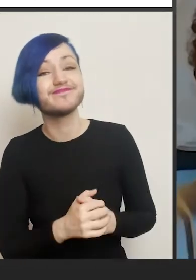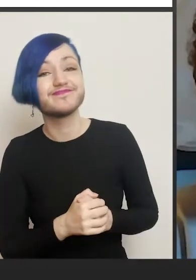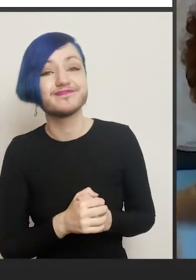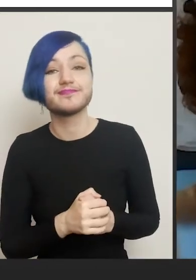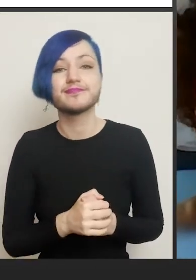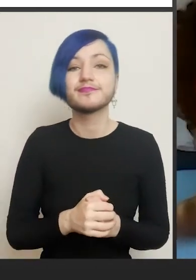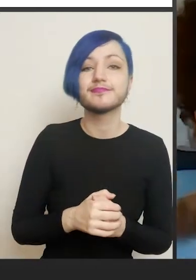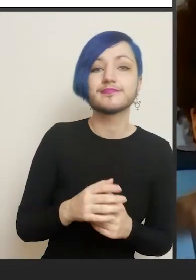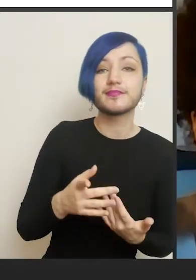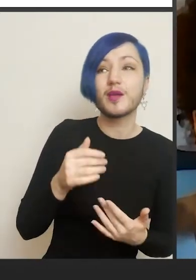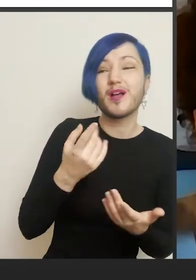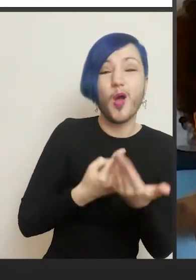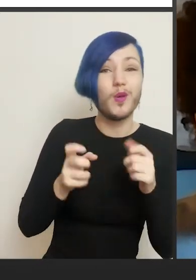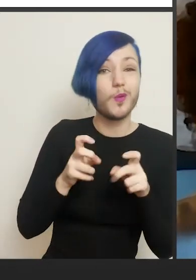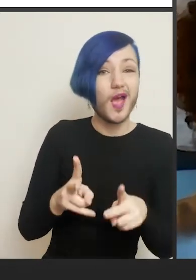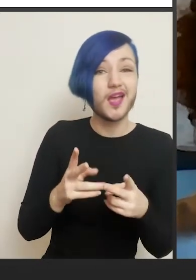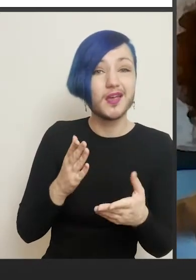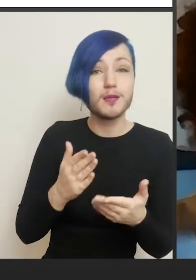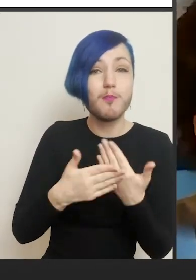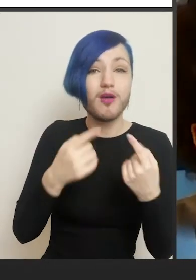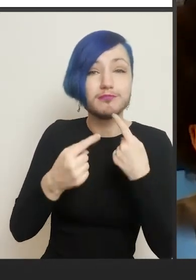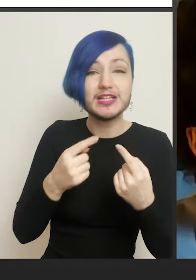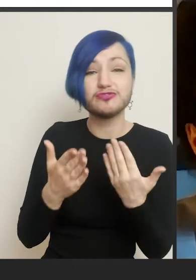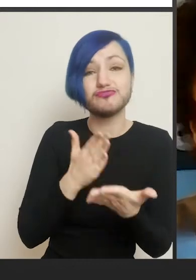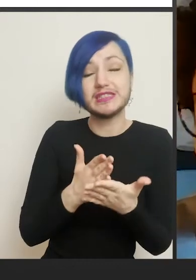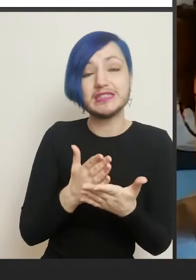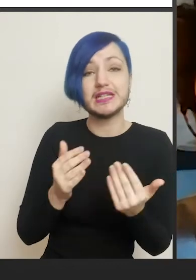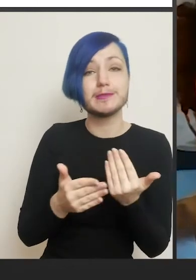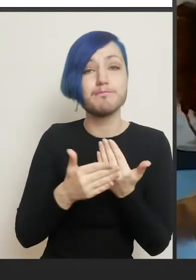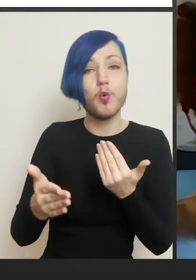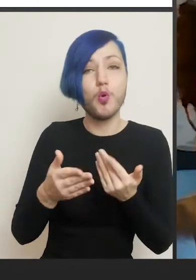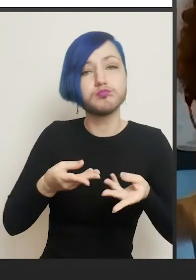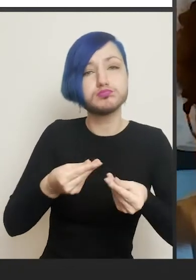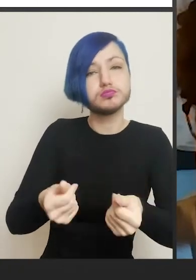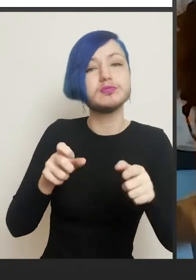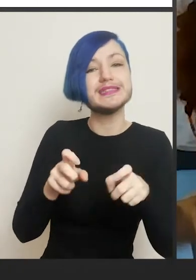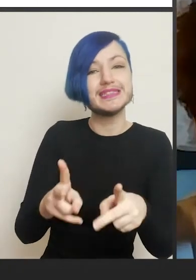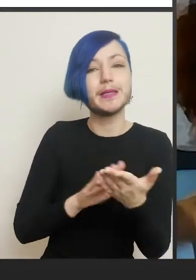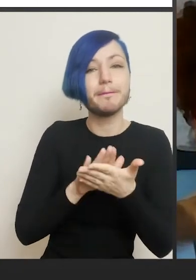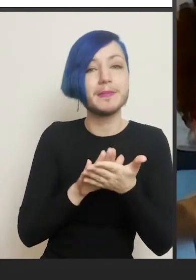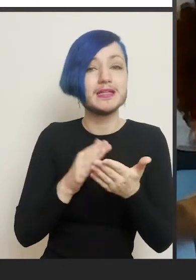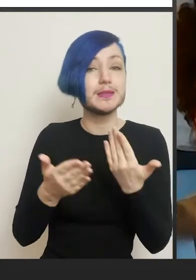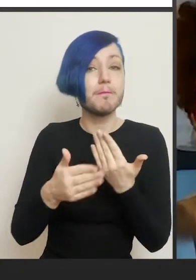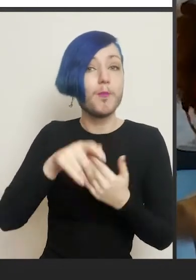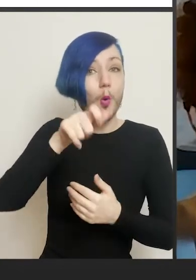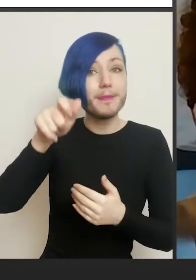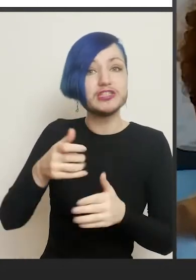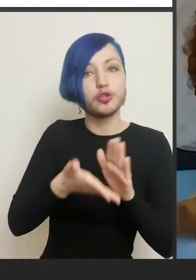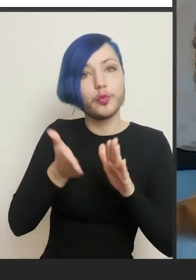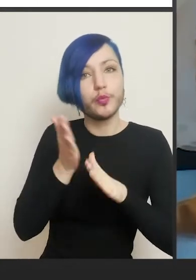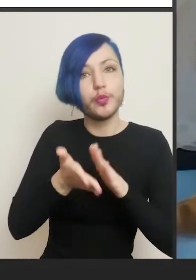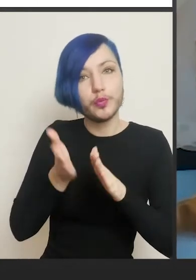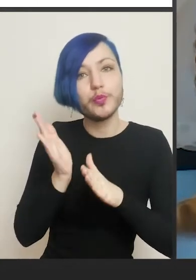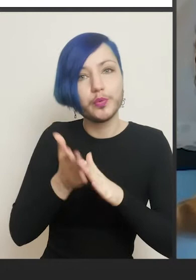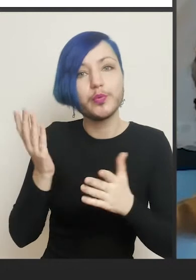do. The only way we can get more data really is by getting a more streamlined system so that we can pass more people through